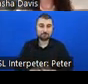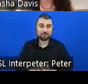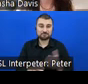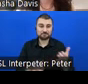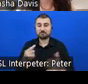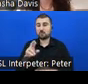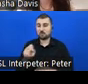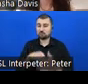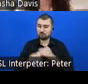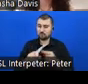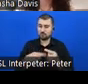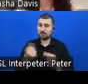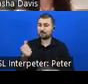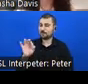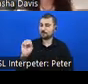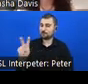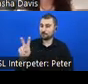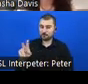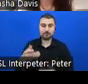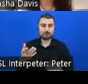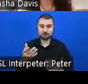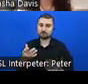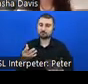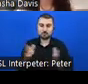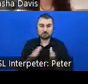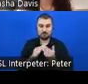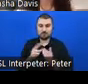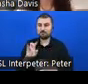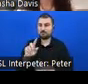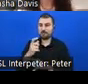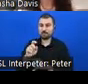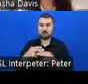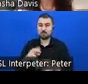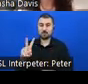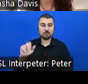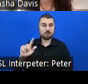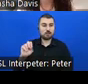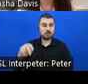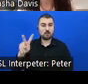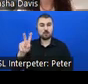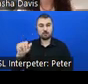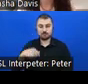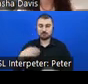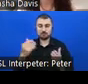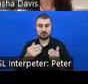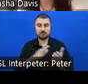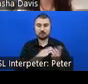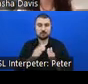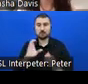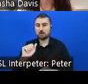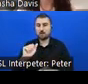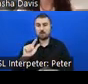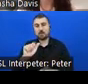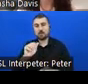Gross was born in 1902 in what was a very small village called Volova, near to a larger town called Kalamea in